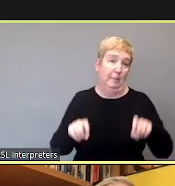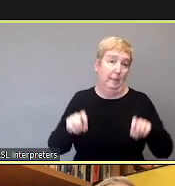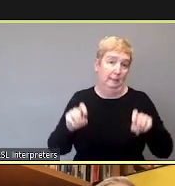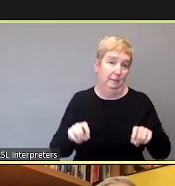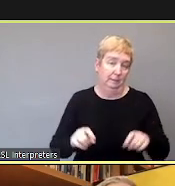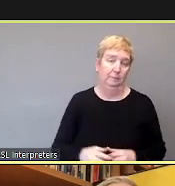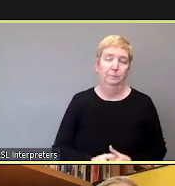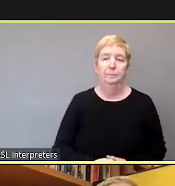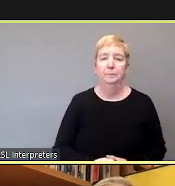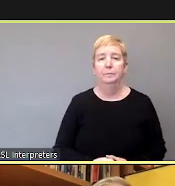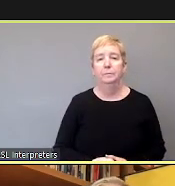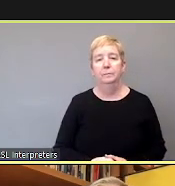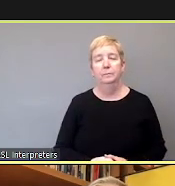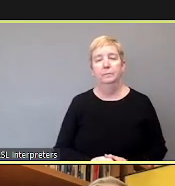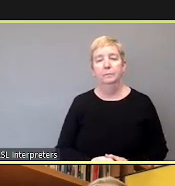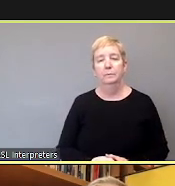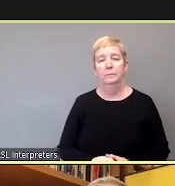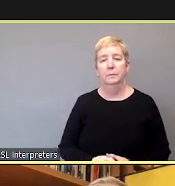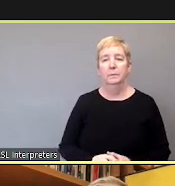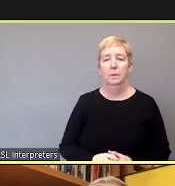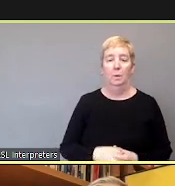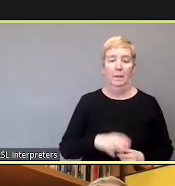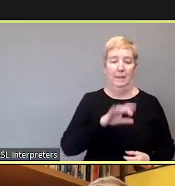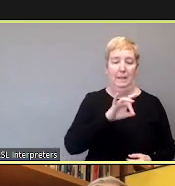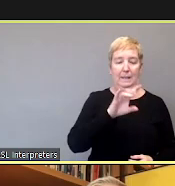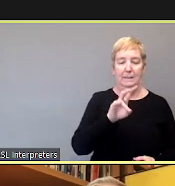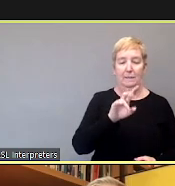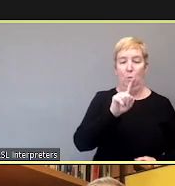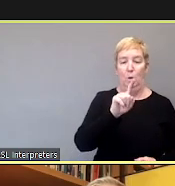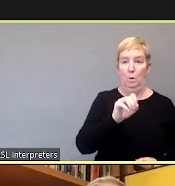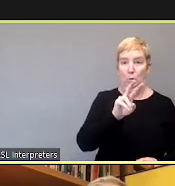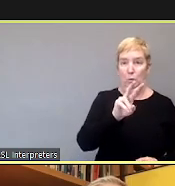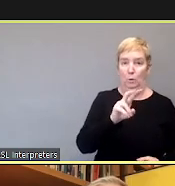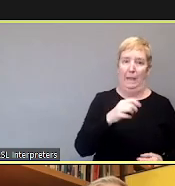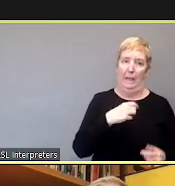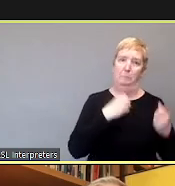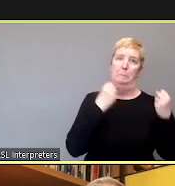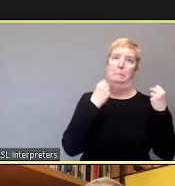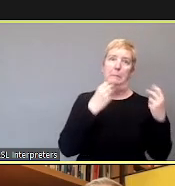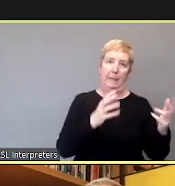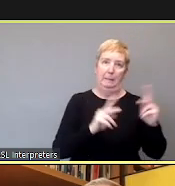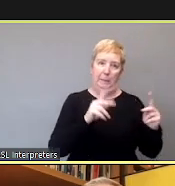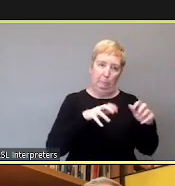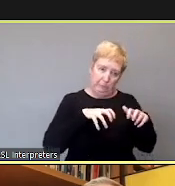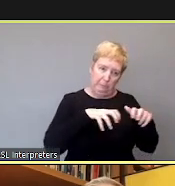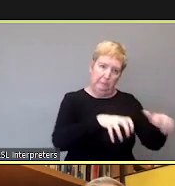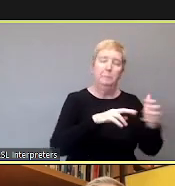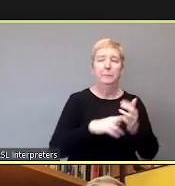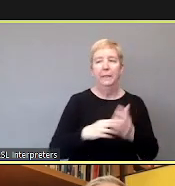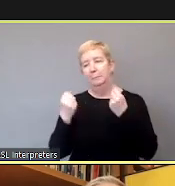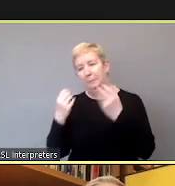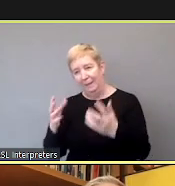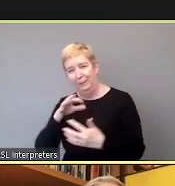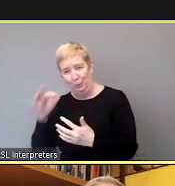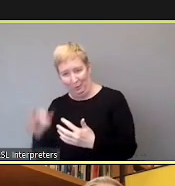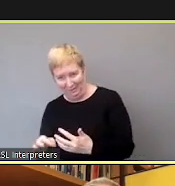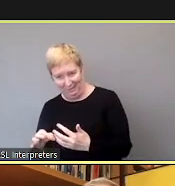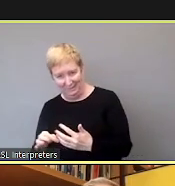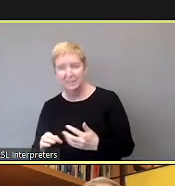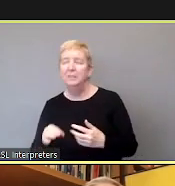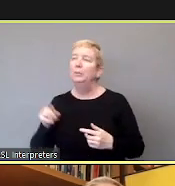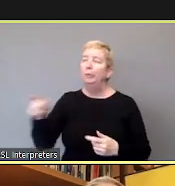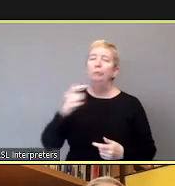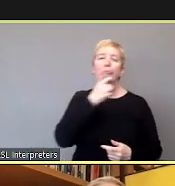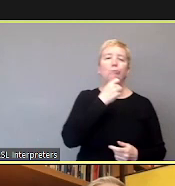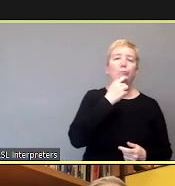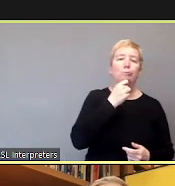a high population zip code to start with, quite a few choices. You can figure out which one you want to go to, what